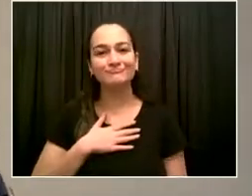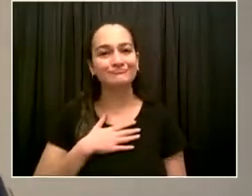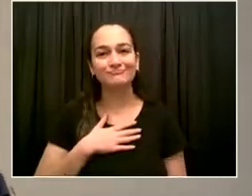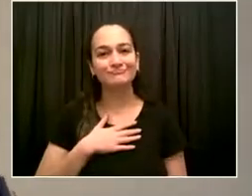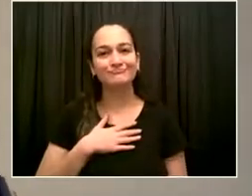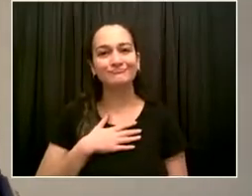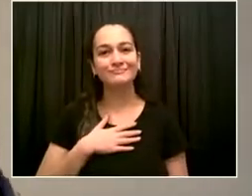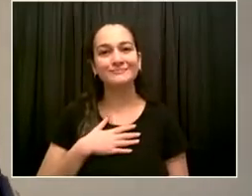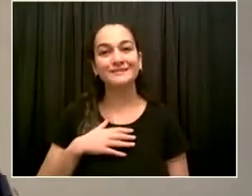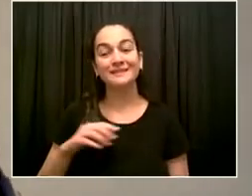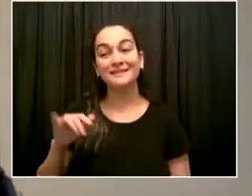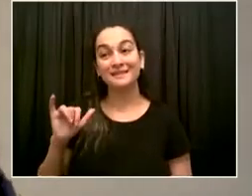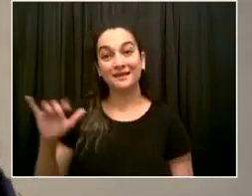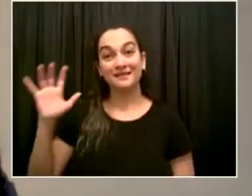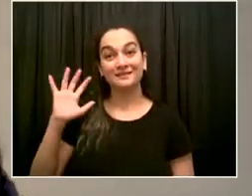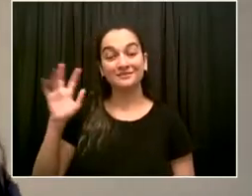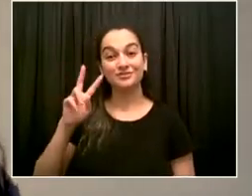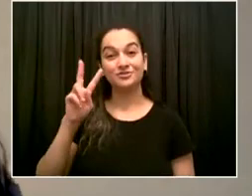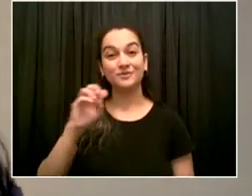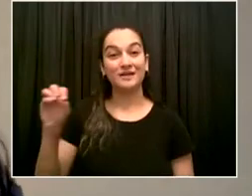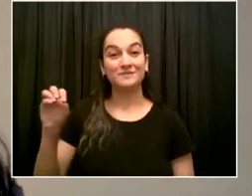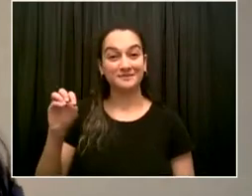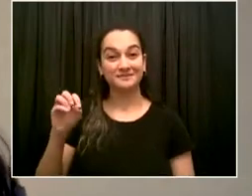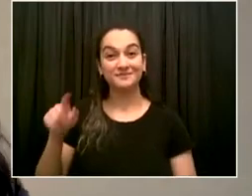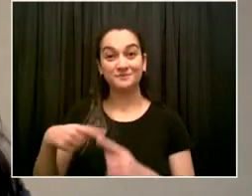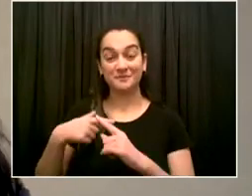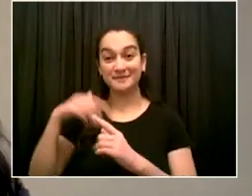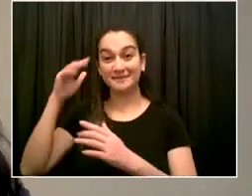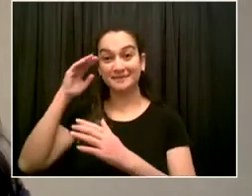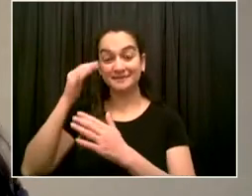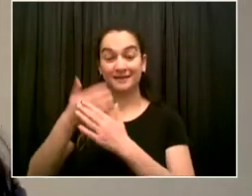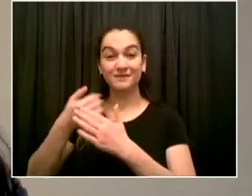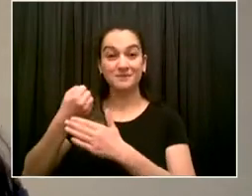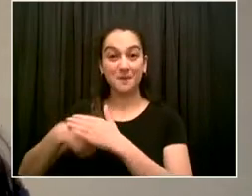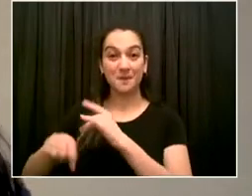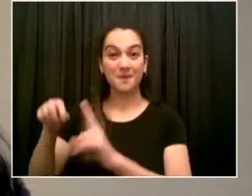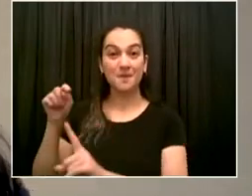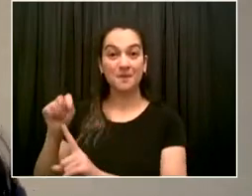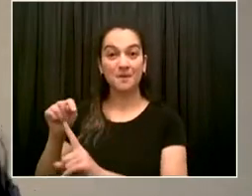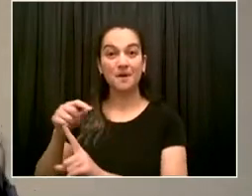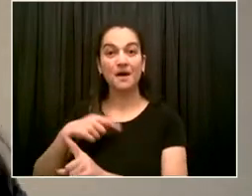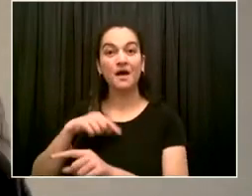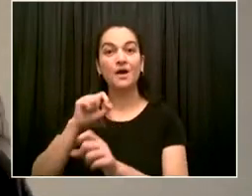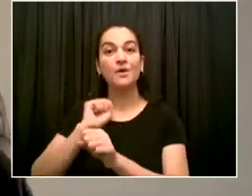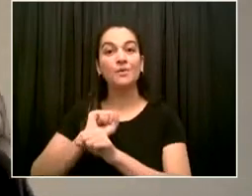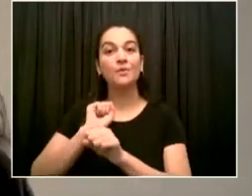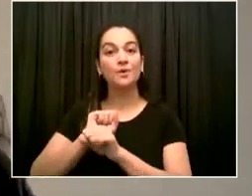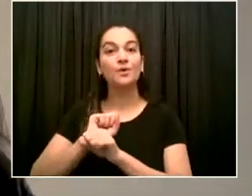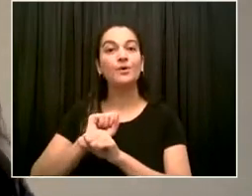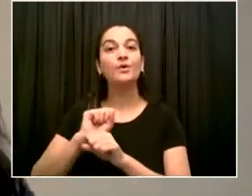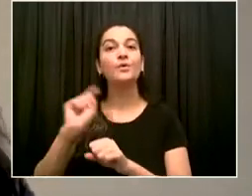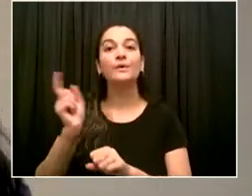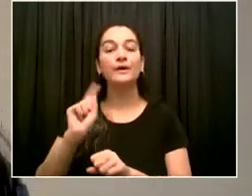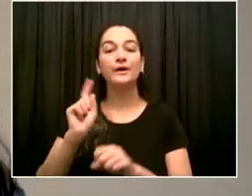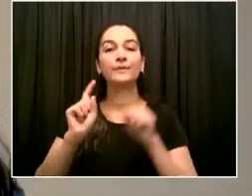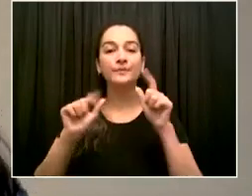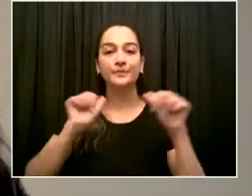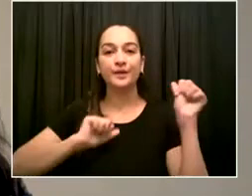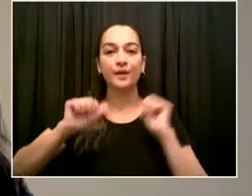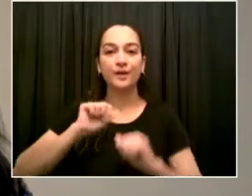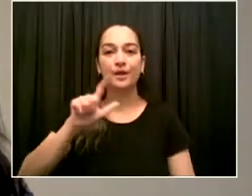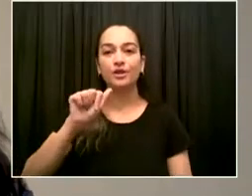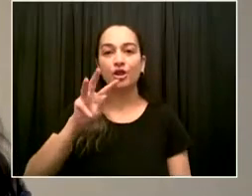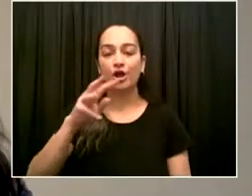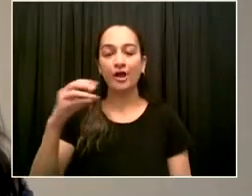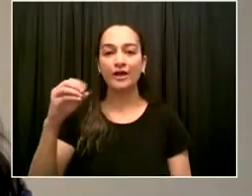got the opportunity to sign a contract on Law and Order SVU. And I was grateful to be able to get a steady